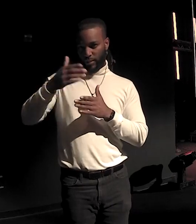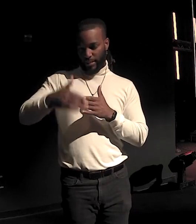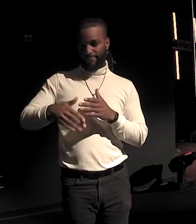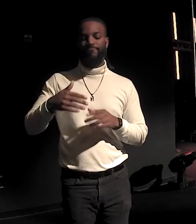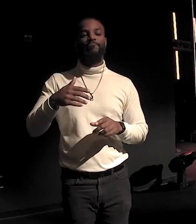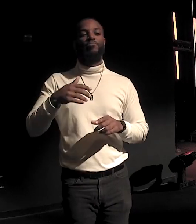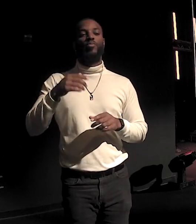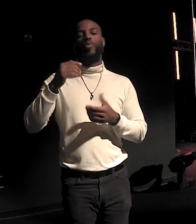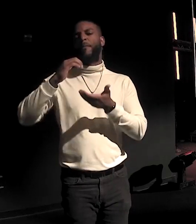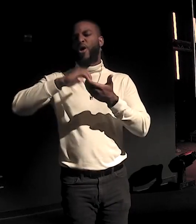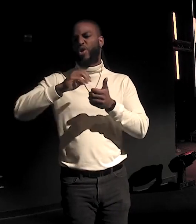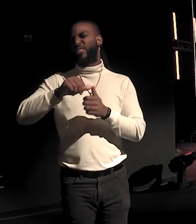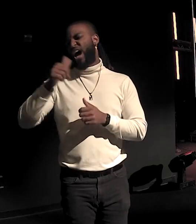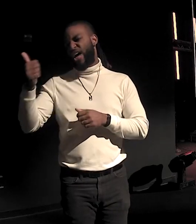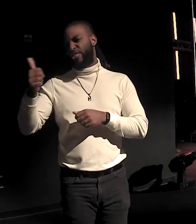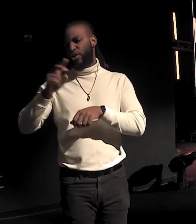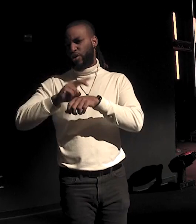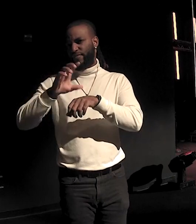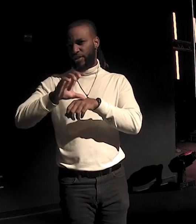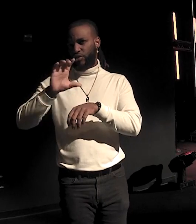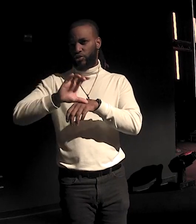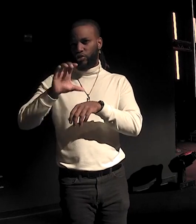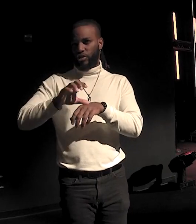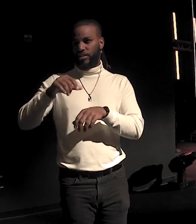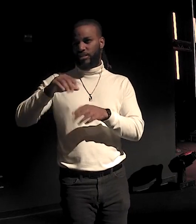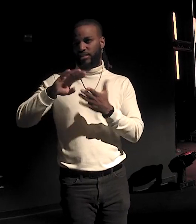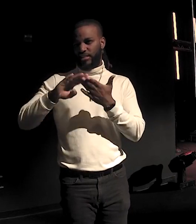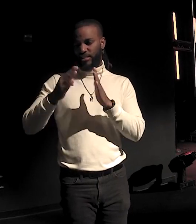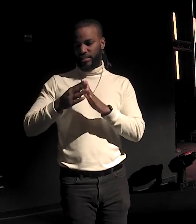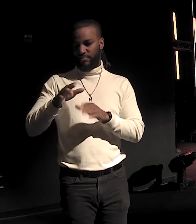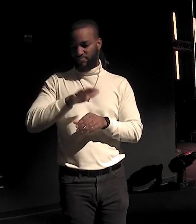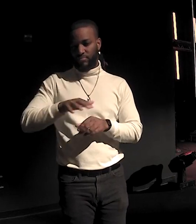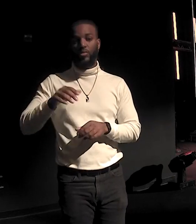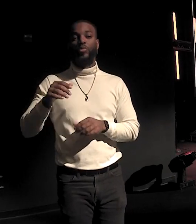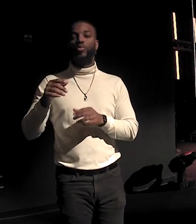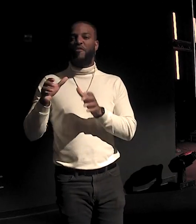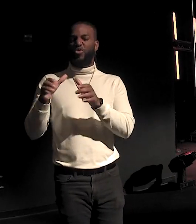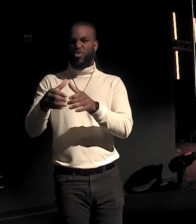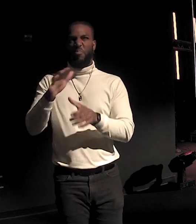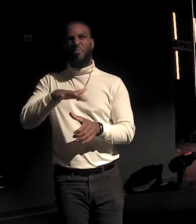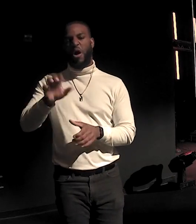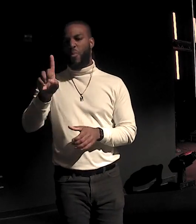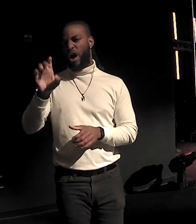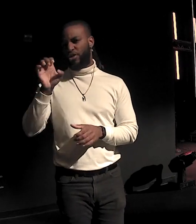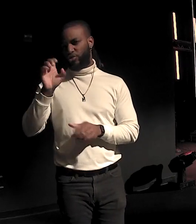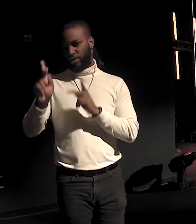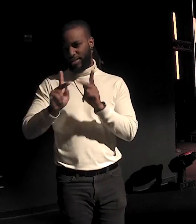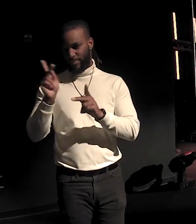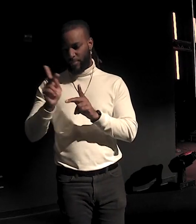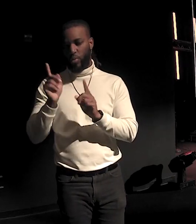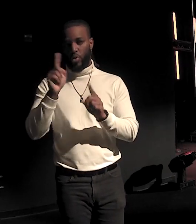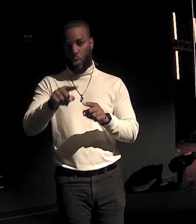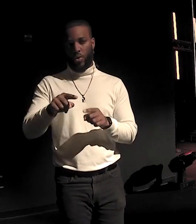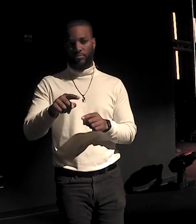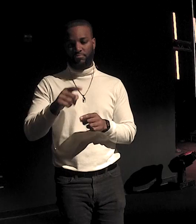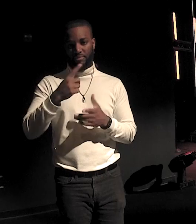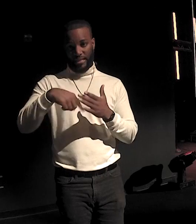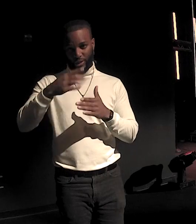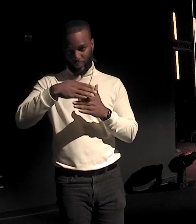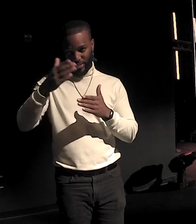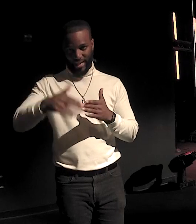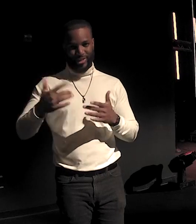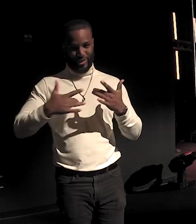some other Vineyard churches in the Cincinnati area, and we are taking a group of around 100 people to this weekend, which